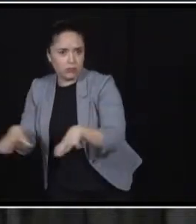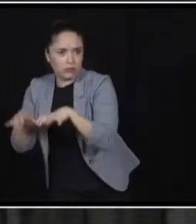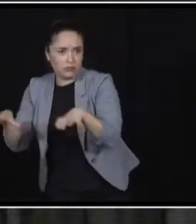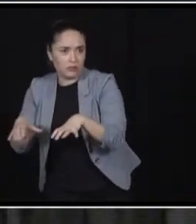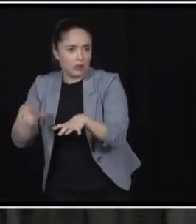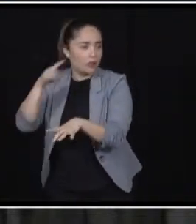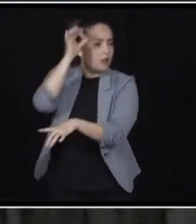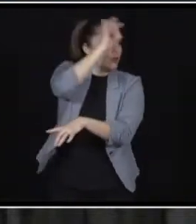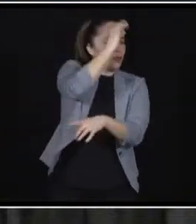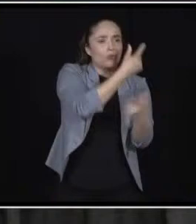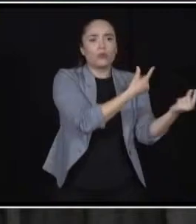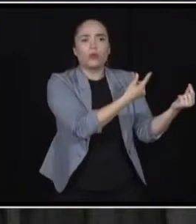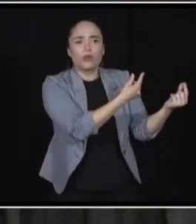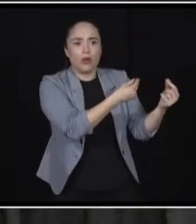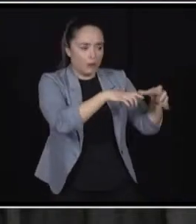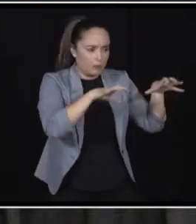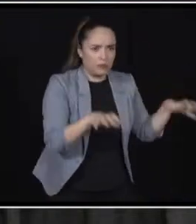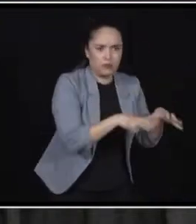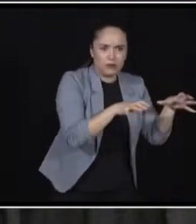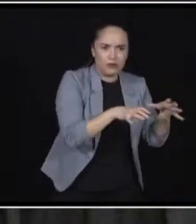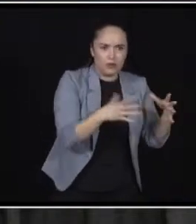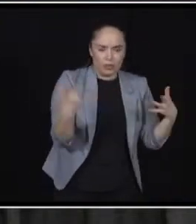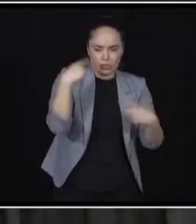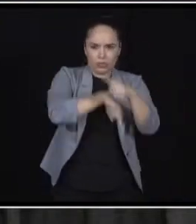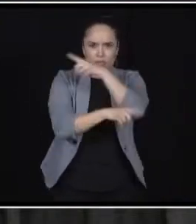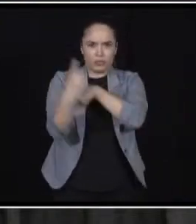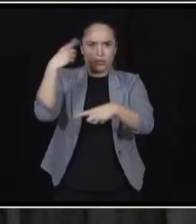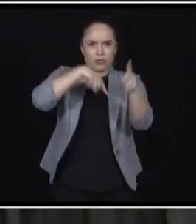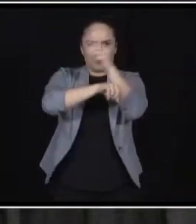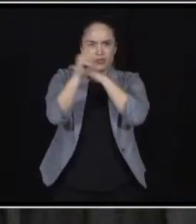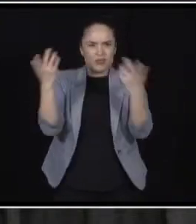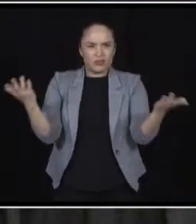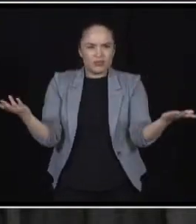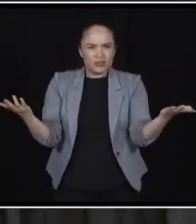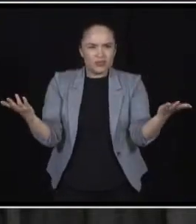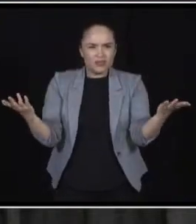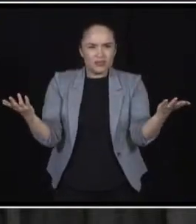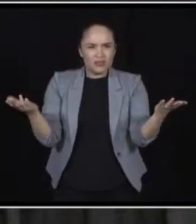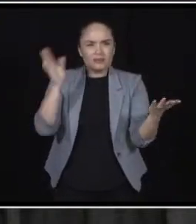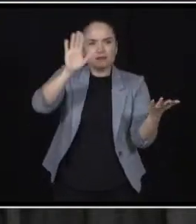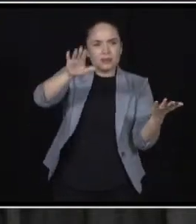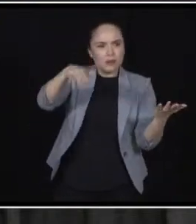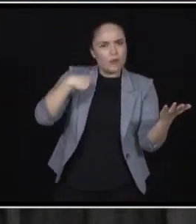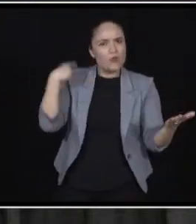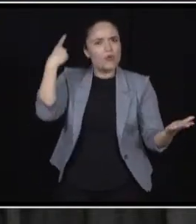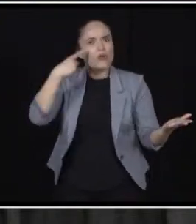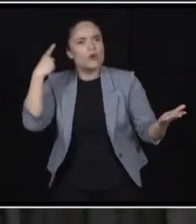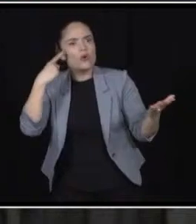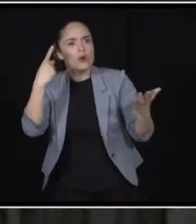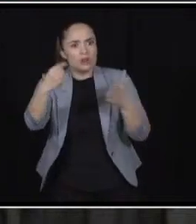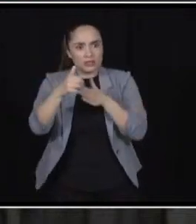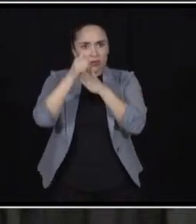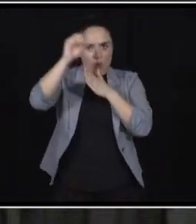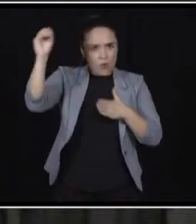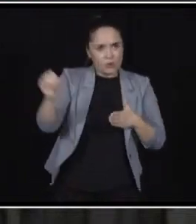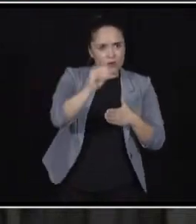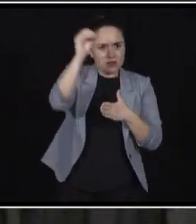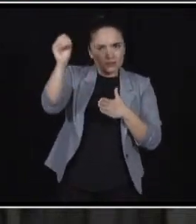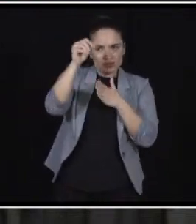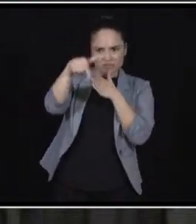confusion, mistrust, and questions about whether or not leadership in this province actually know what they're doing leading us through this